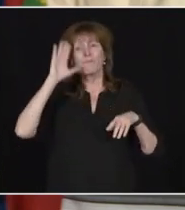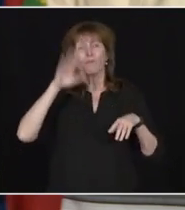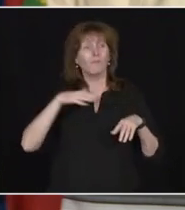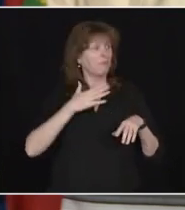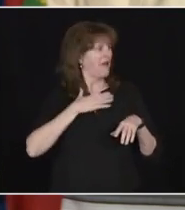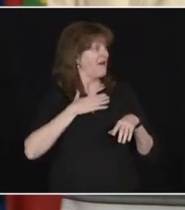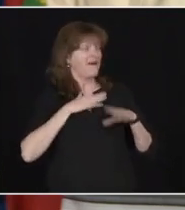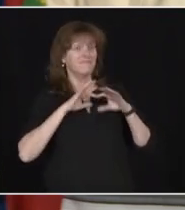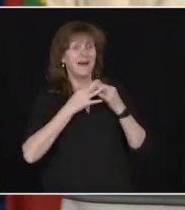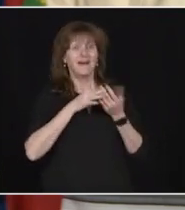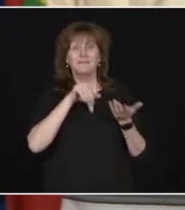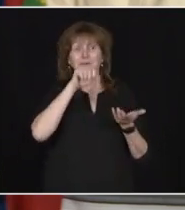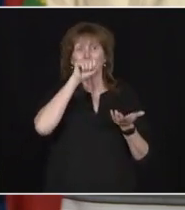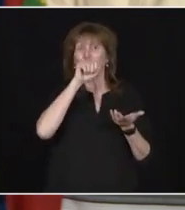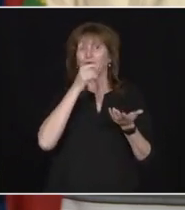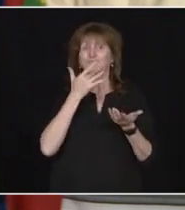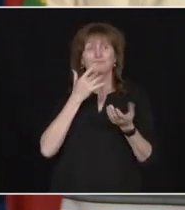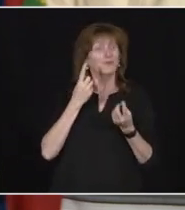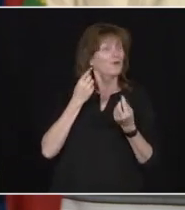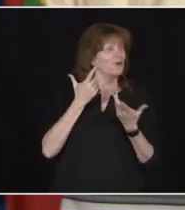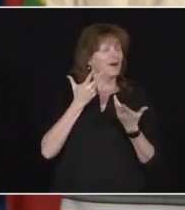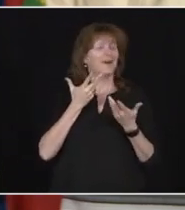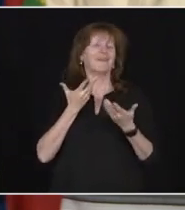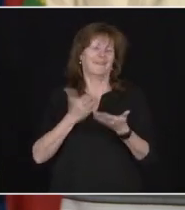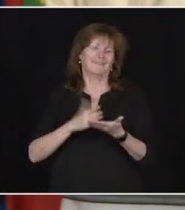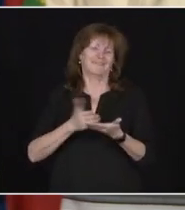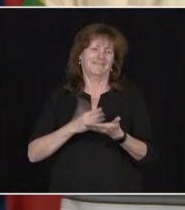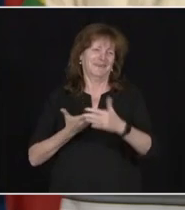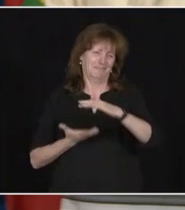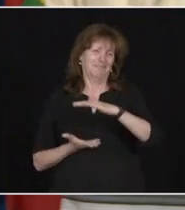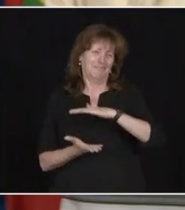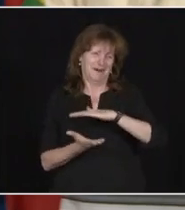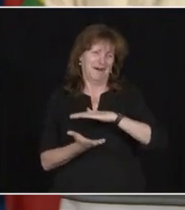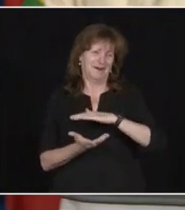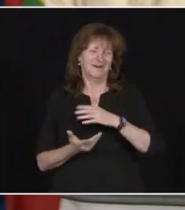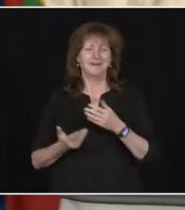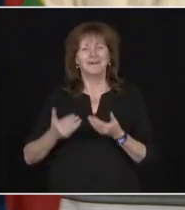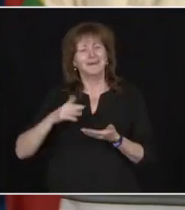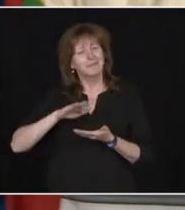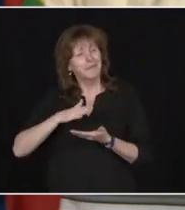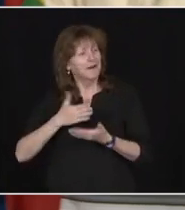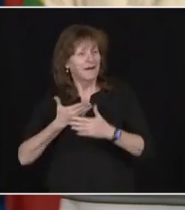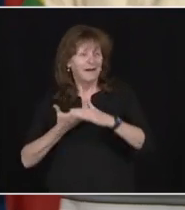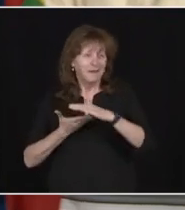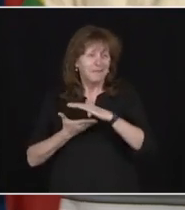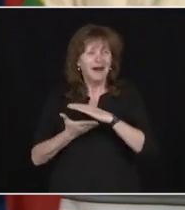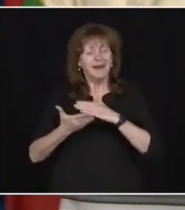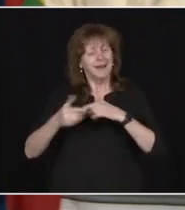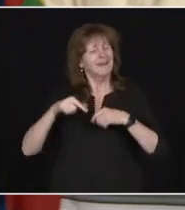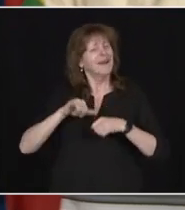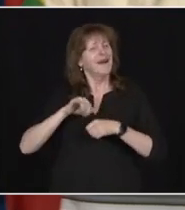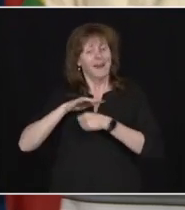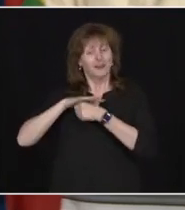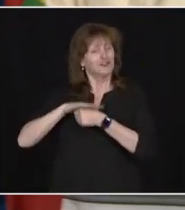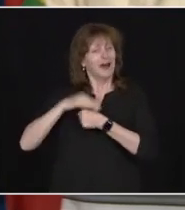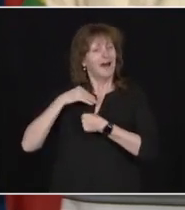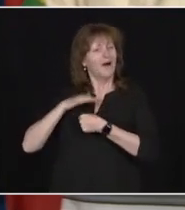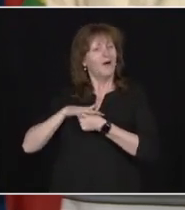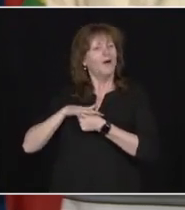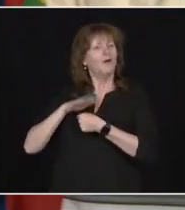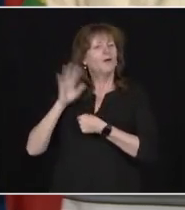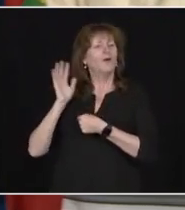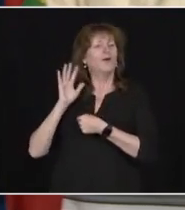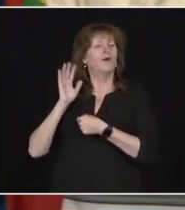this is baking. Baking is a great way to relieve some stress and make some nice memories with loved